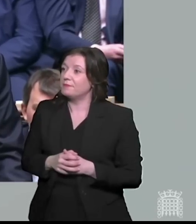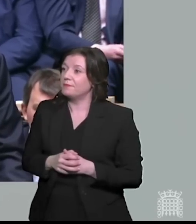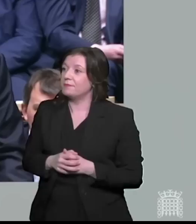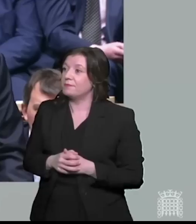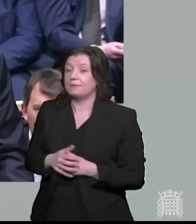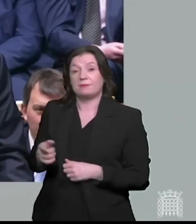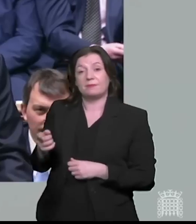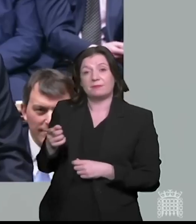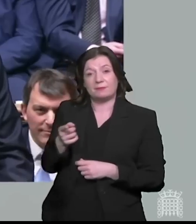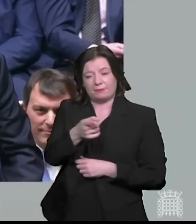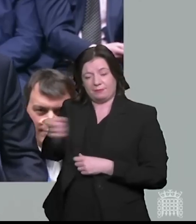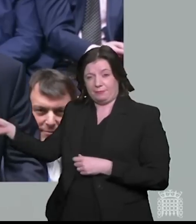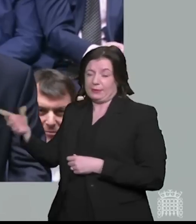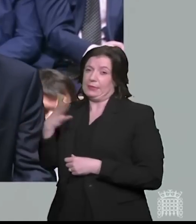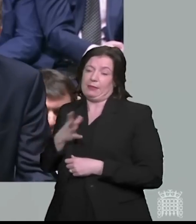they might want to